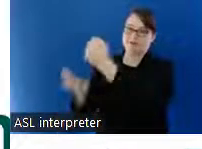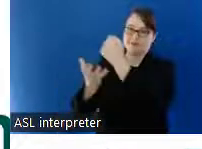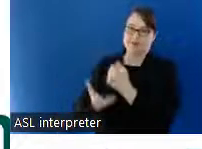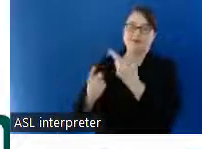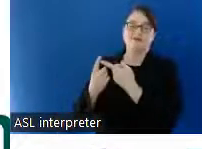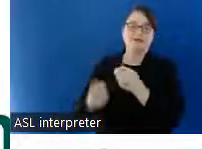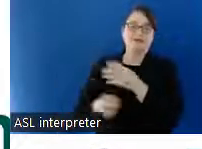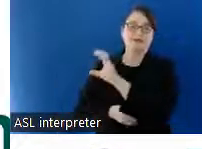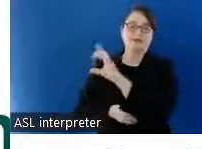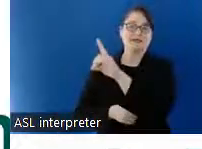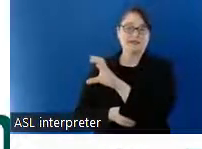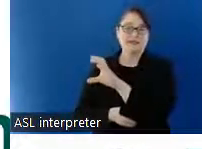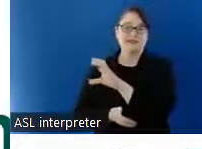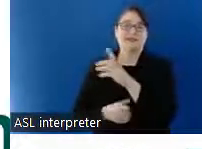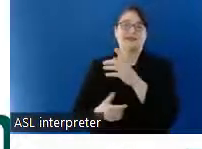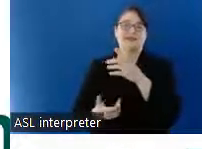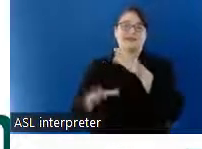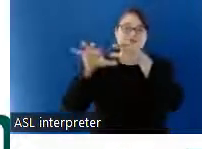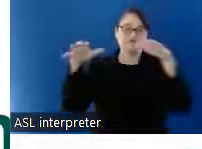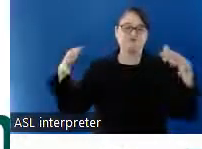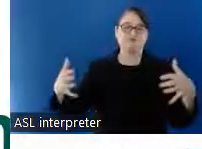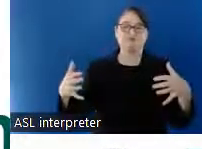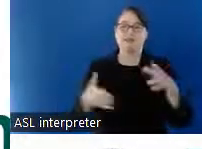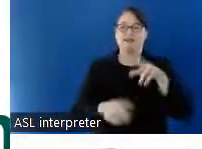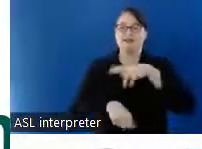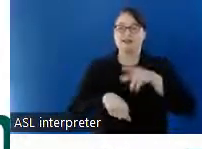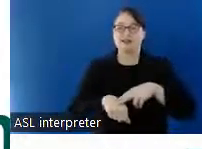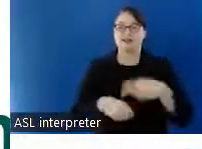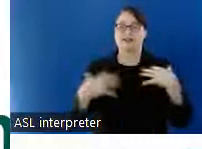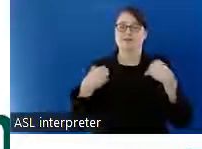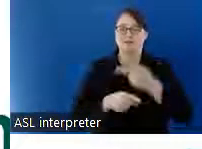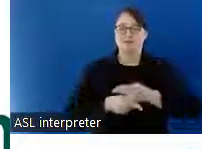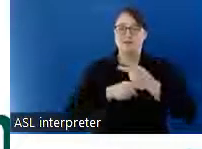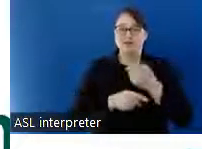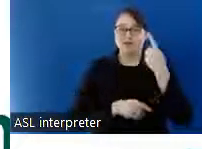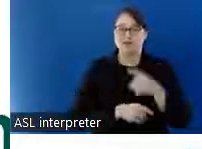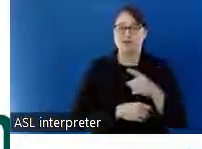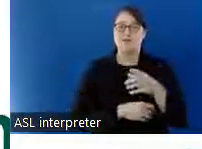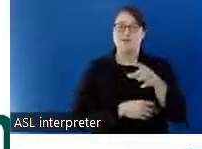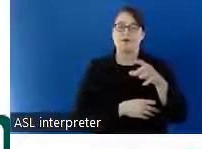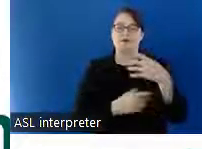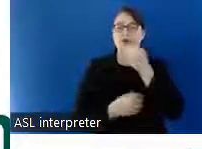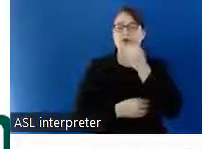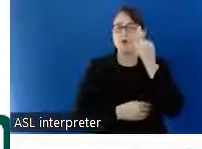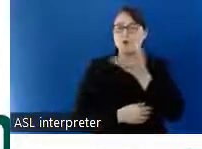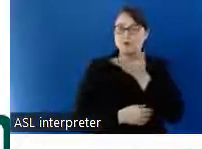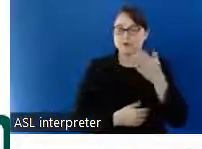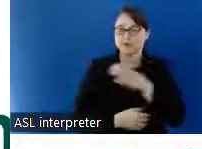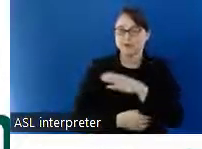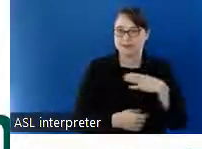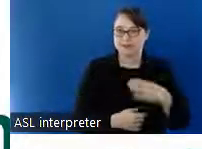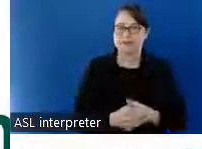through the National Association of Community Health Centers, NACHW. So overall, In the fall of 2021, we awarded